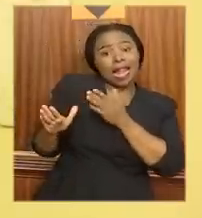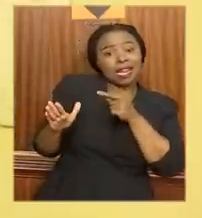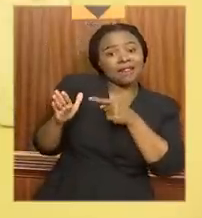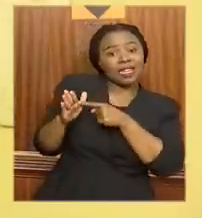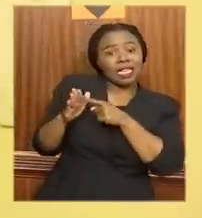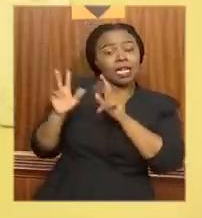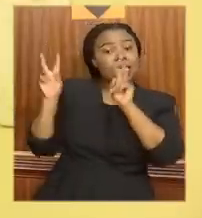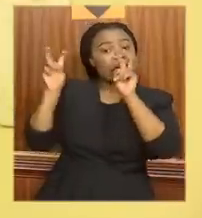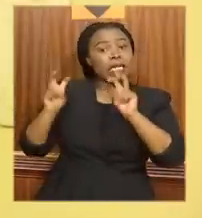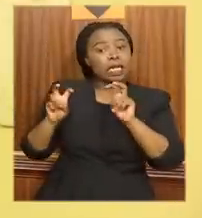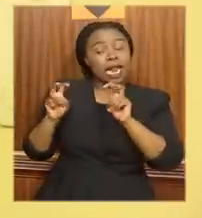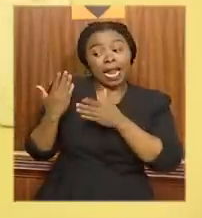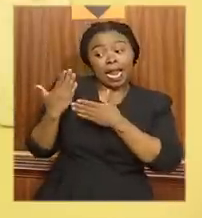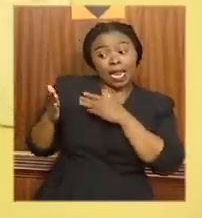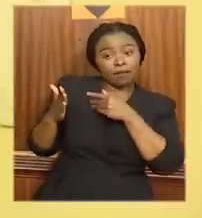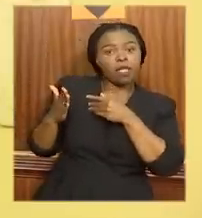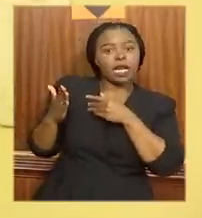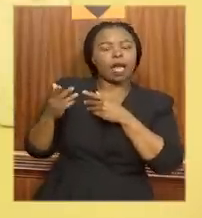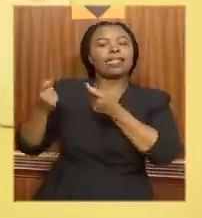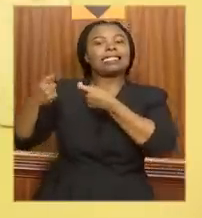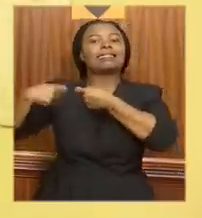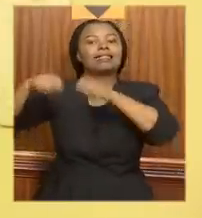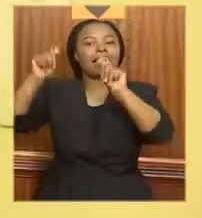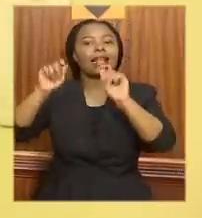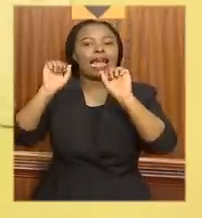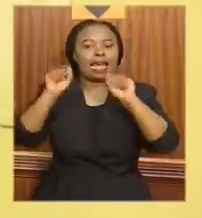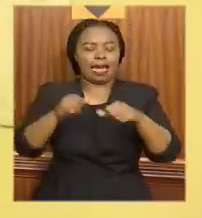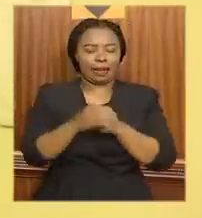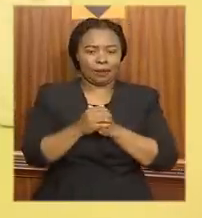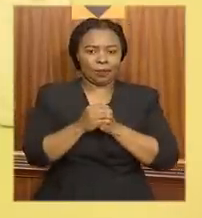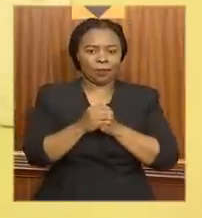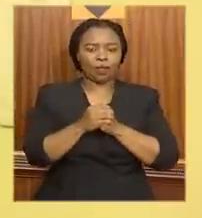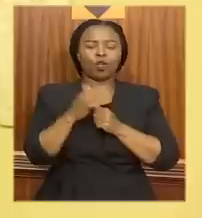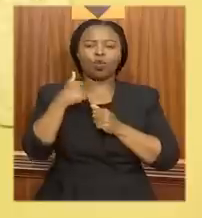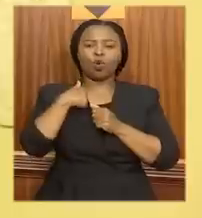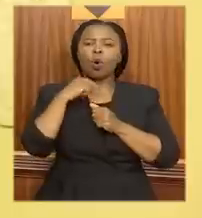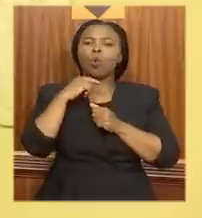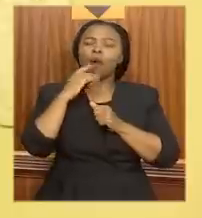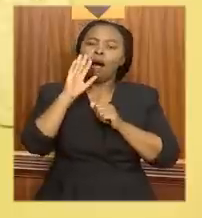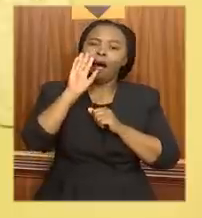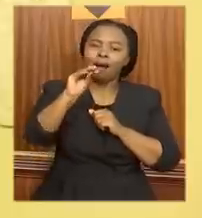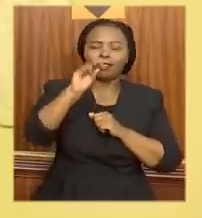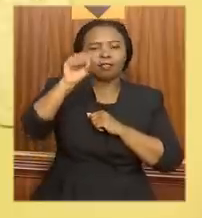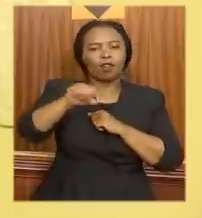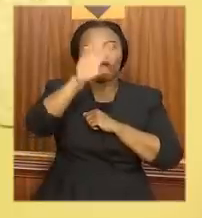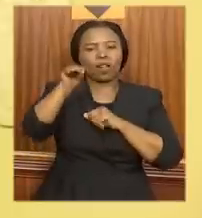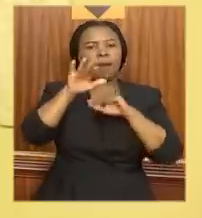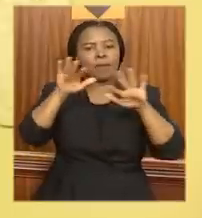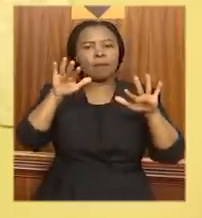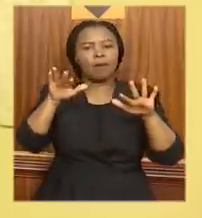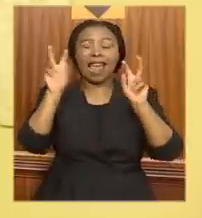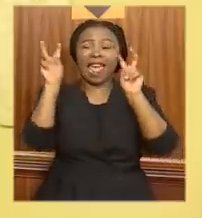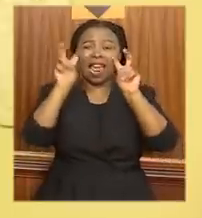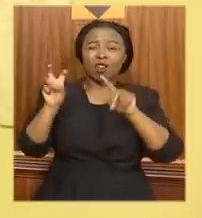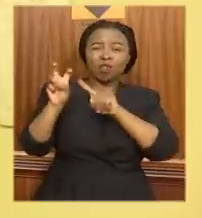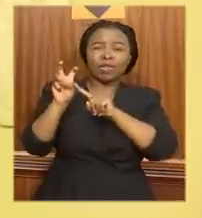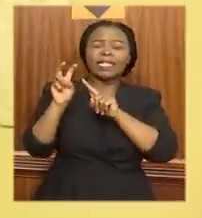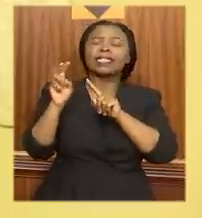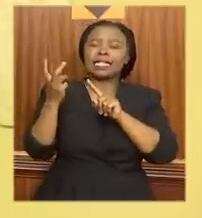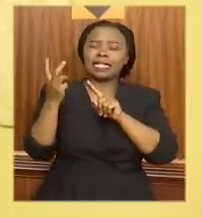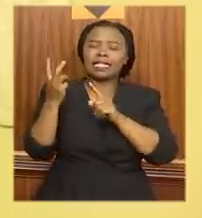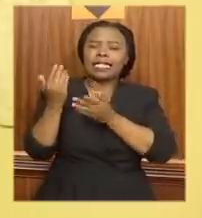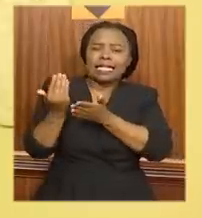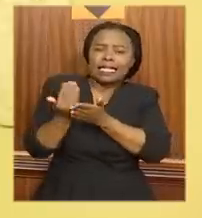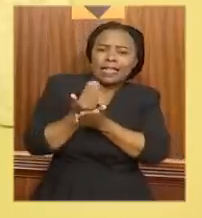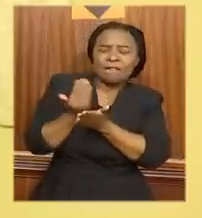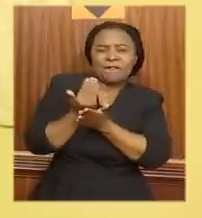Eskom. And we call on all South Africans to use electricity sparingly as we work towards